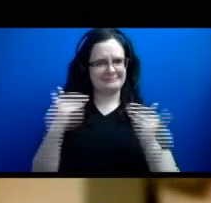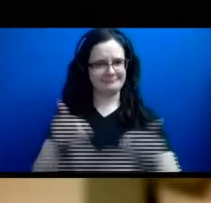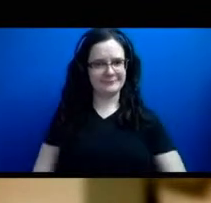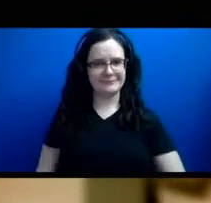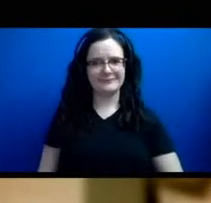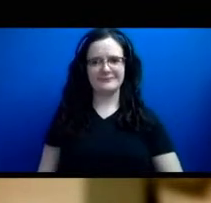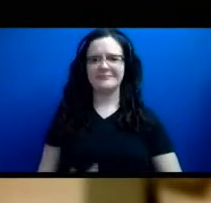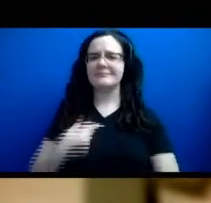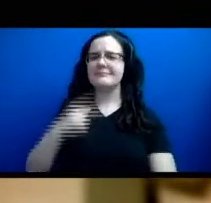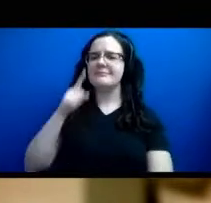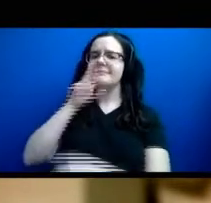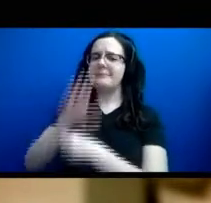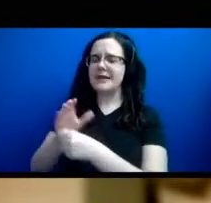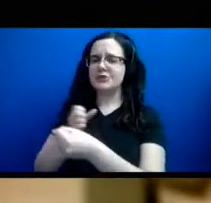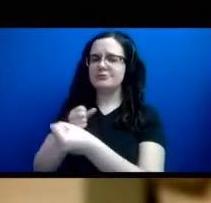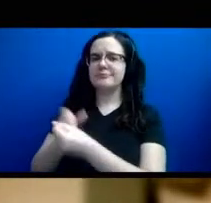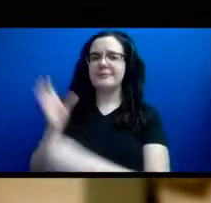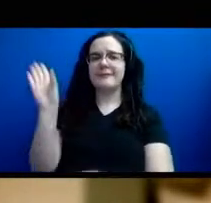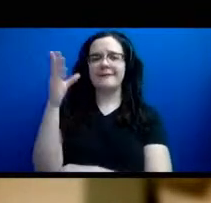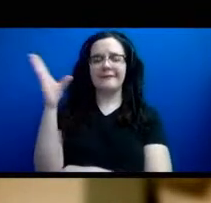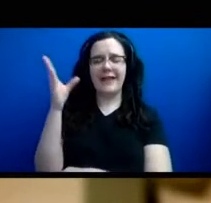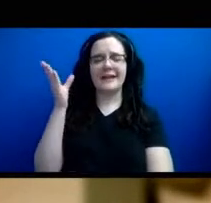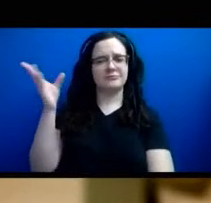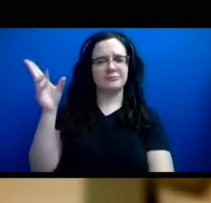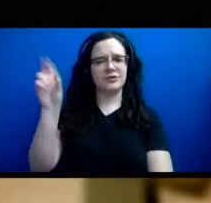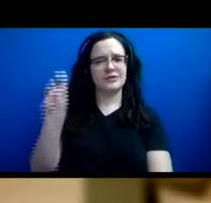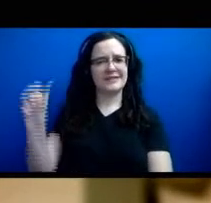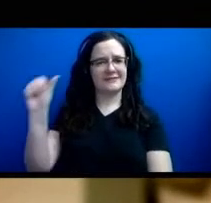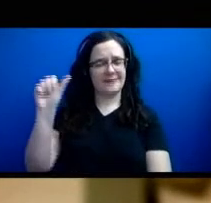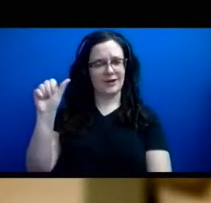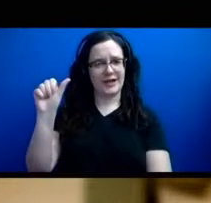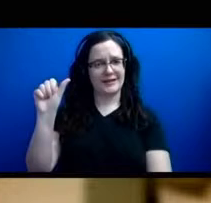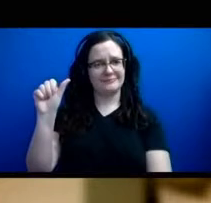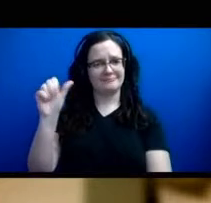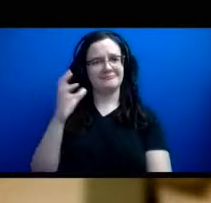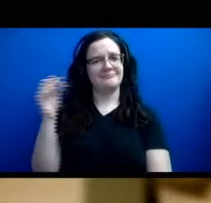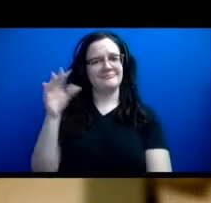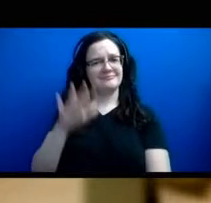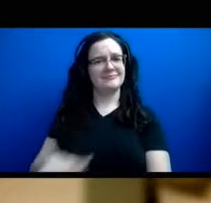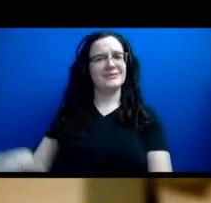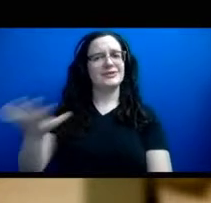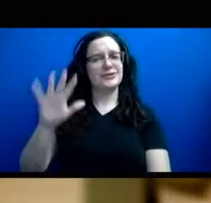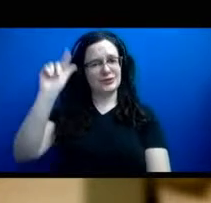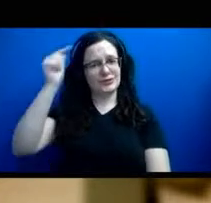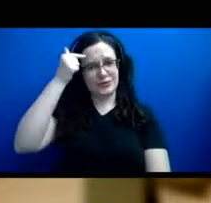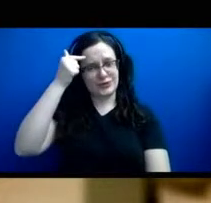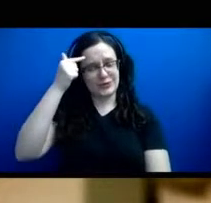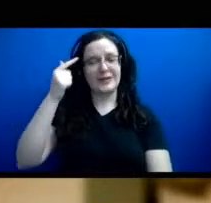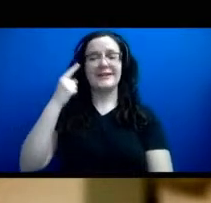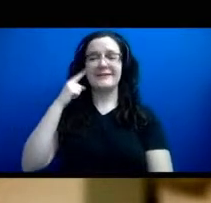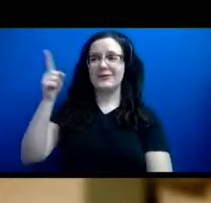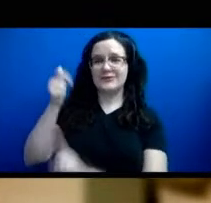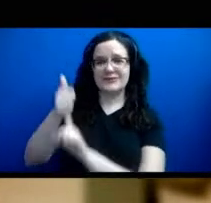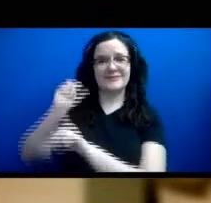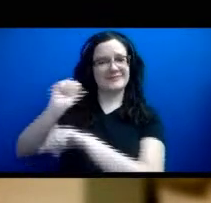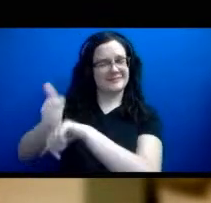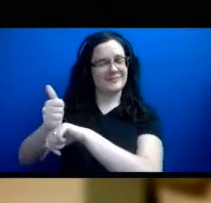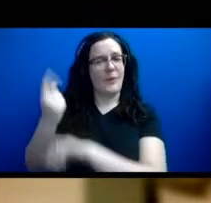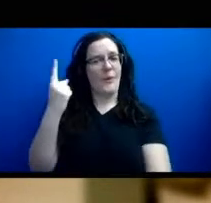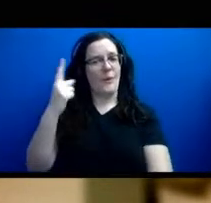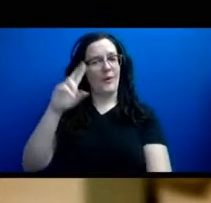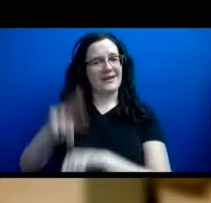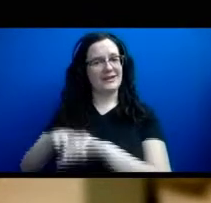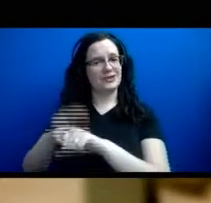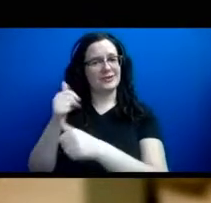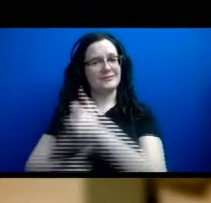I pledge allegiance to the flag of the United States of America and to the republic for which it stands,